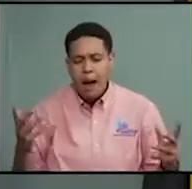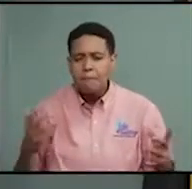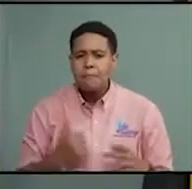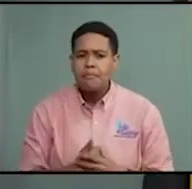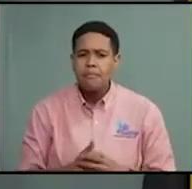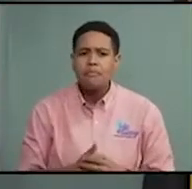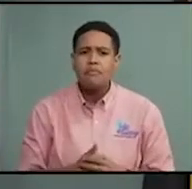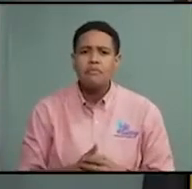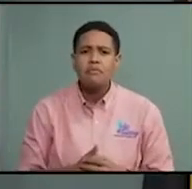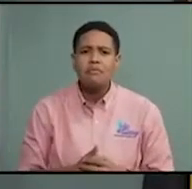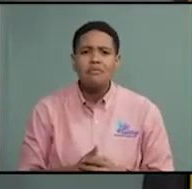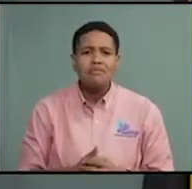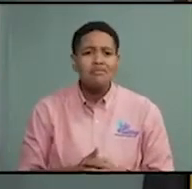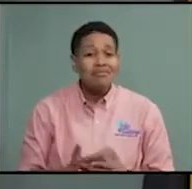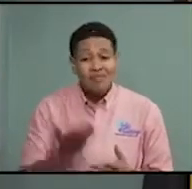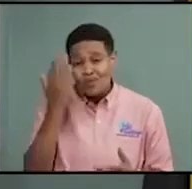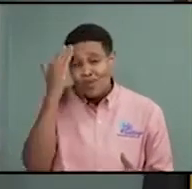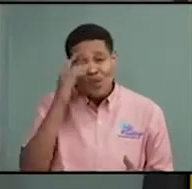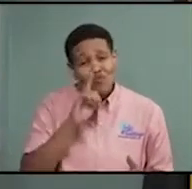Get real.